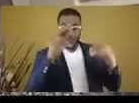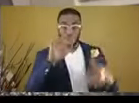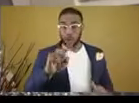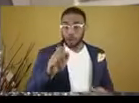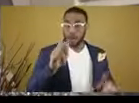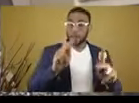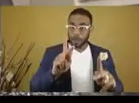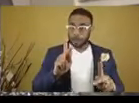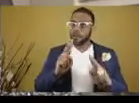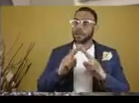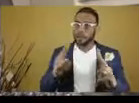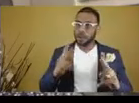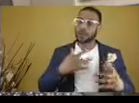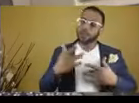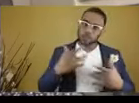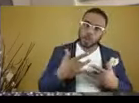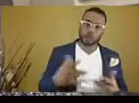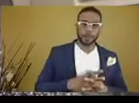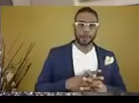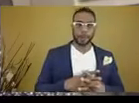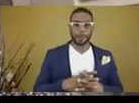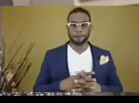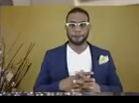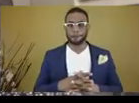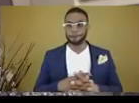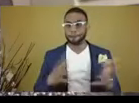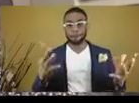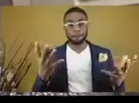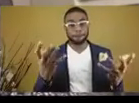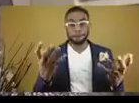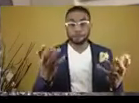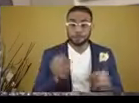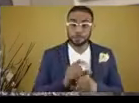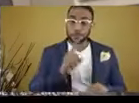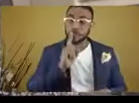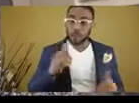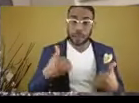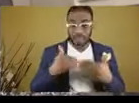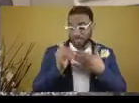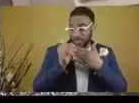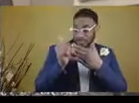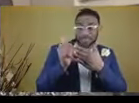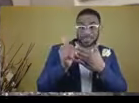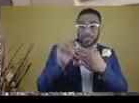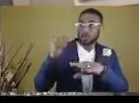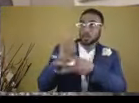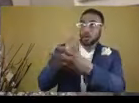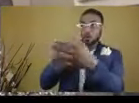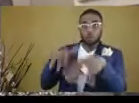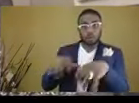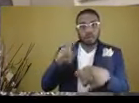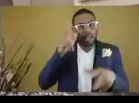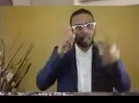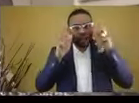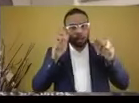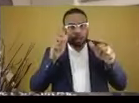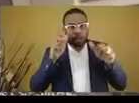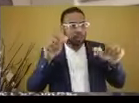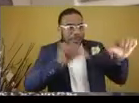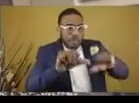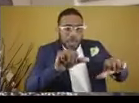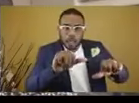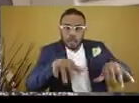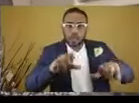were very concerned. And wanted to make sure that we had leadership who listened to science, who took